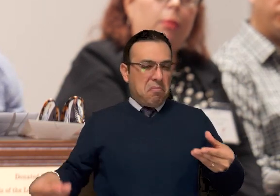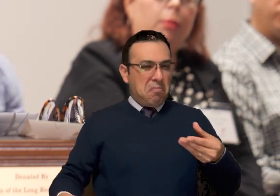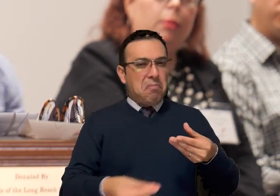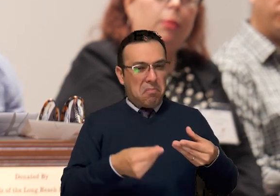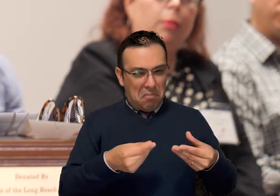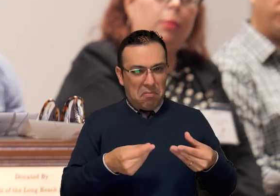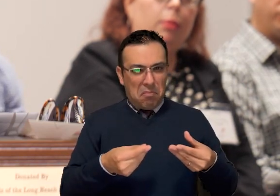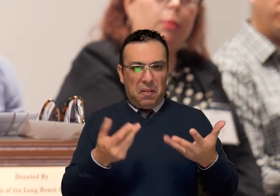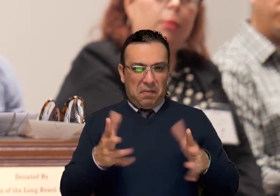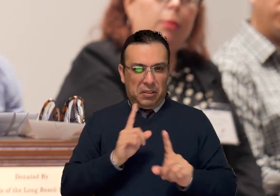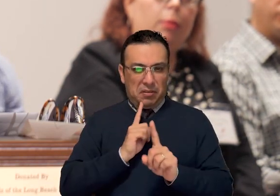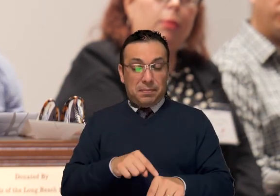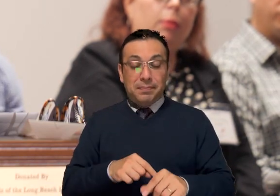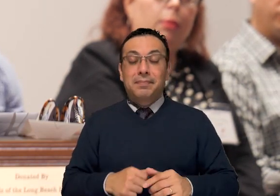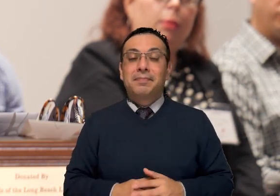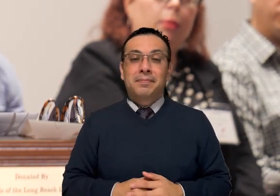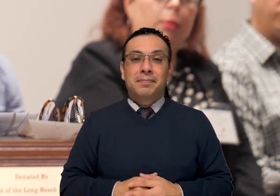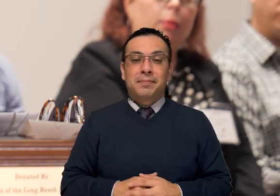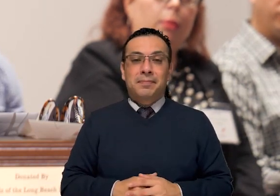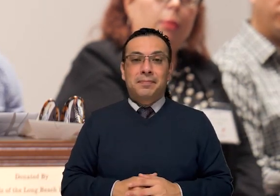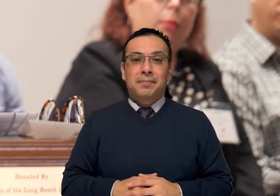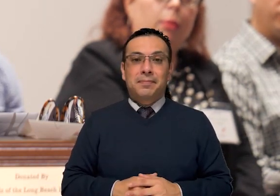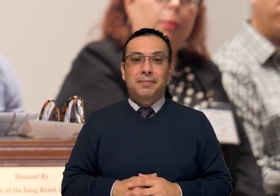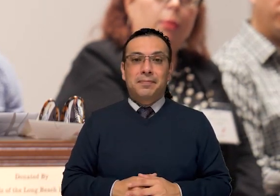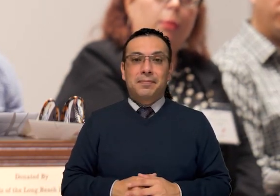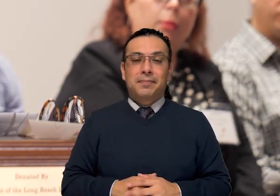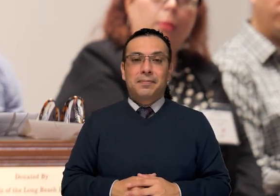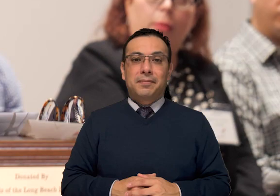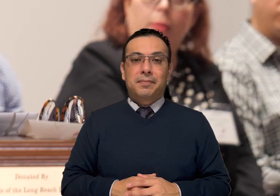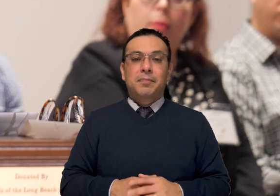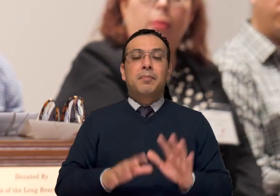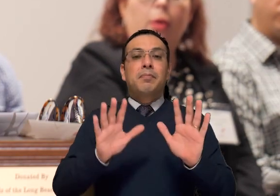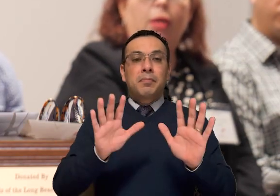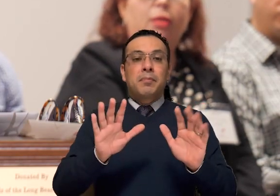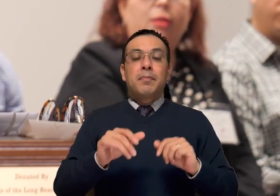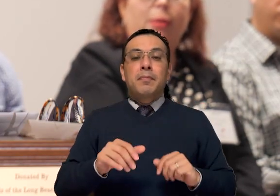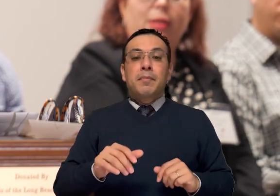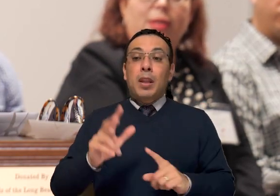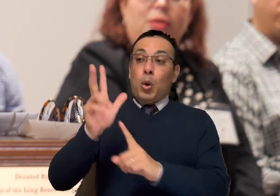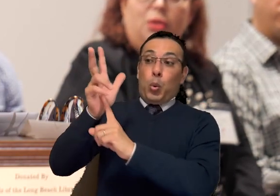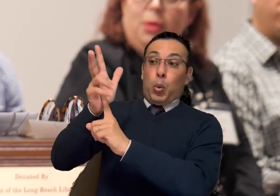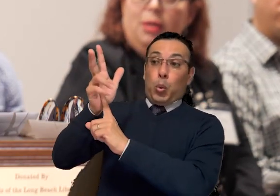How many turbines produce 9 gigawatts?